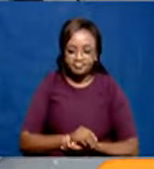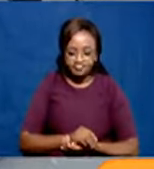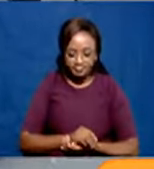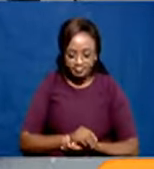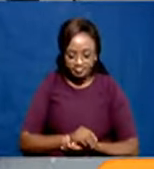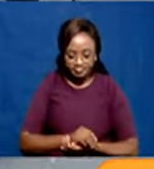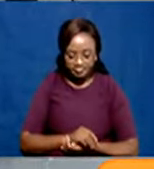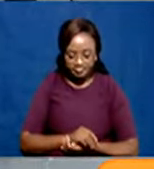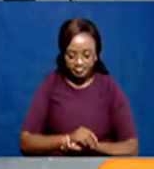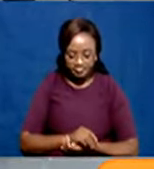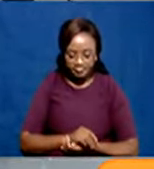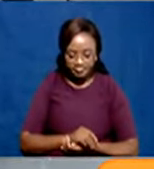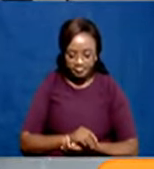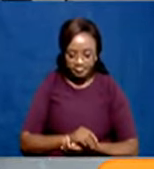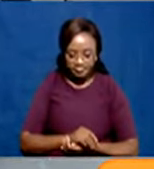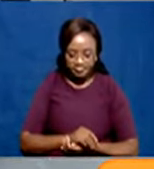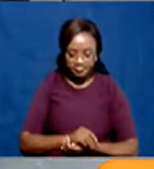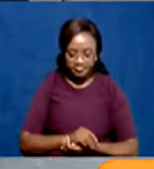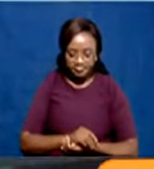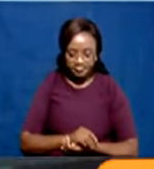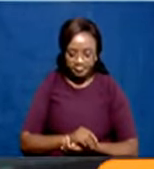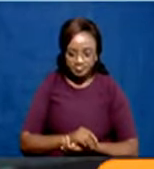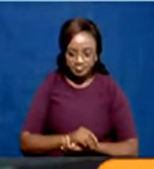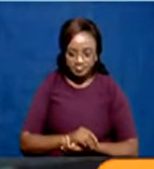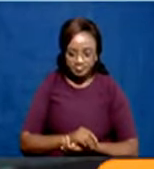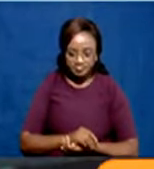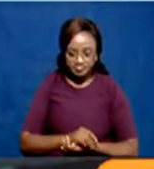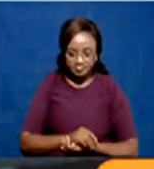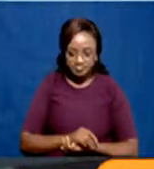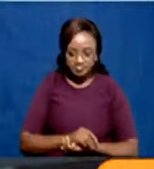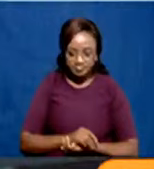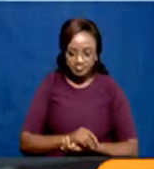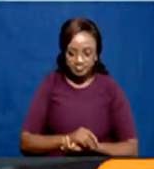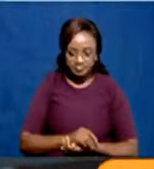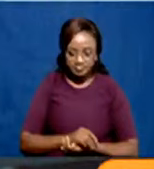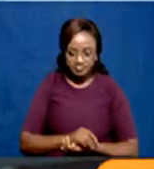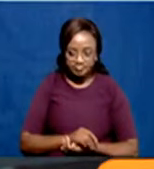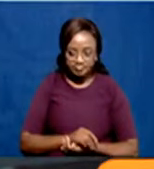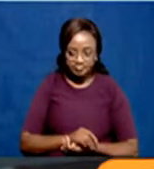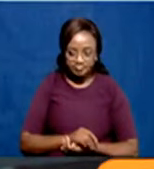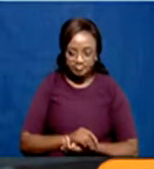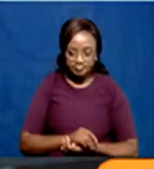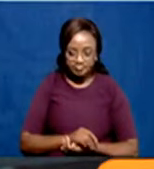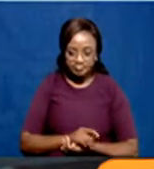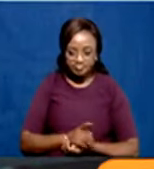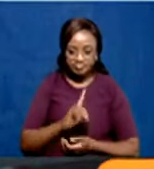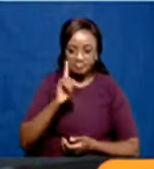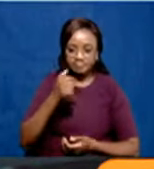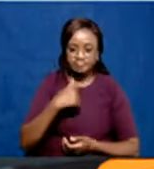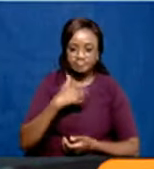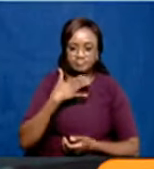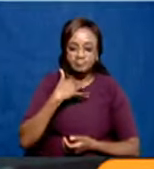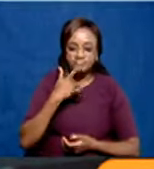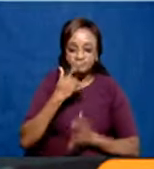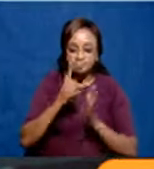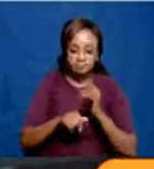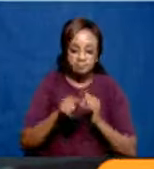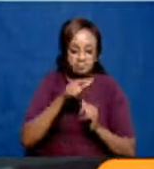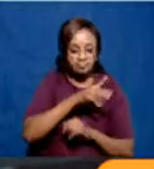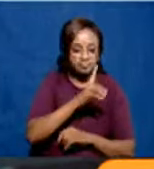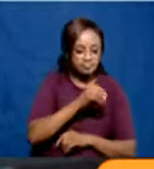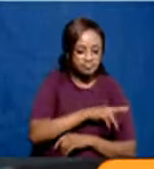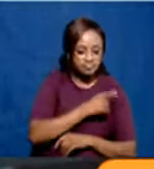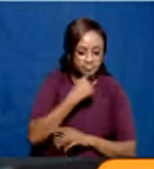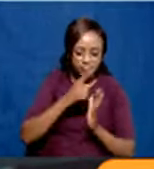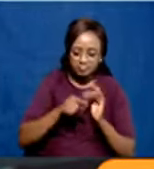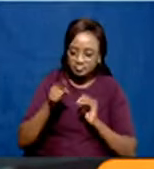address what Dr. My colleague, has said about that it seems to be a privatization of the board, and I